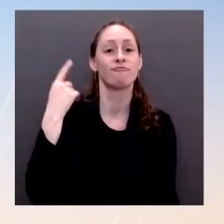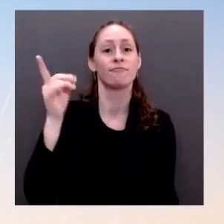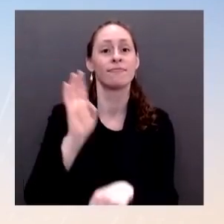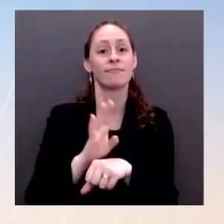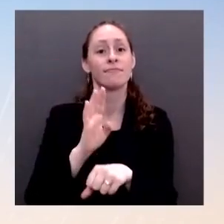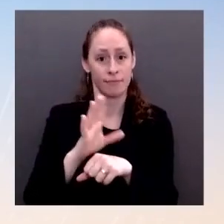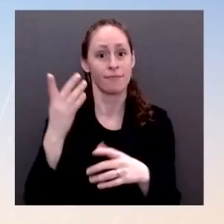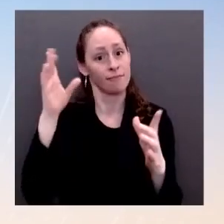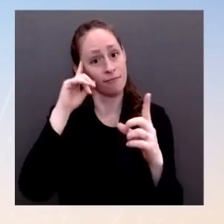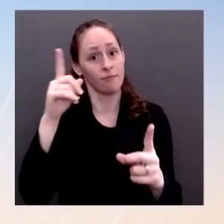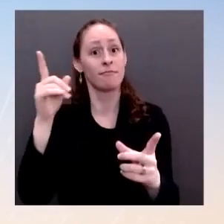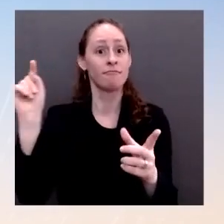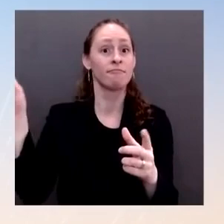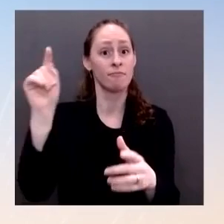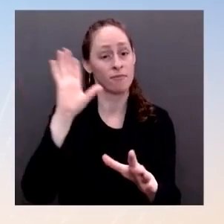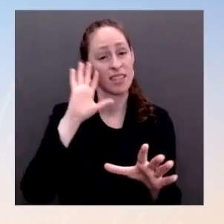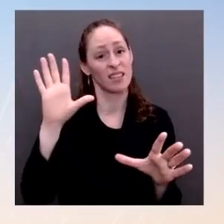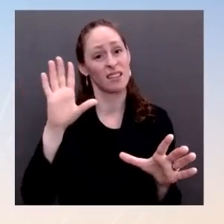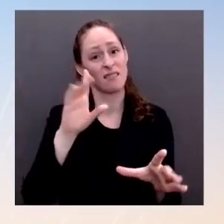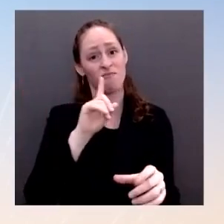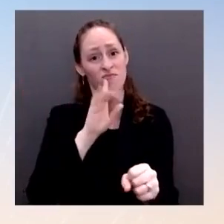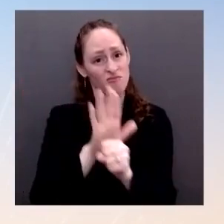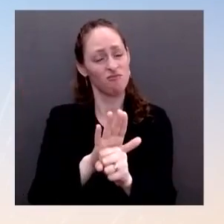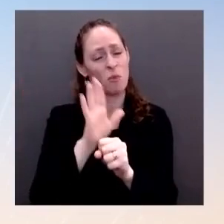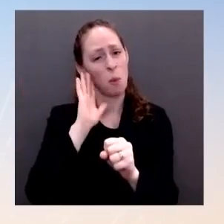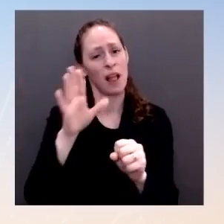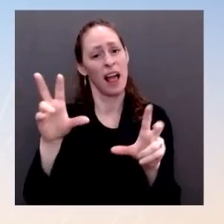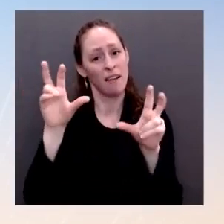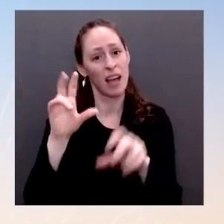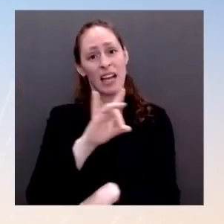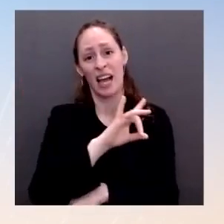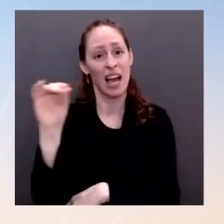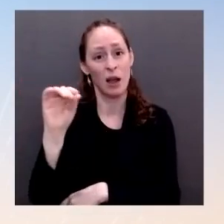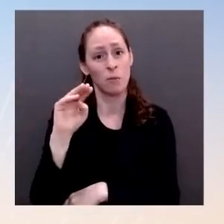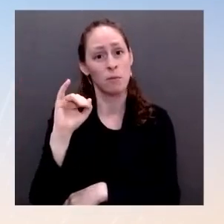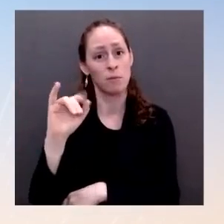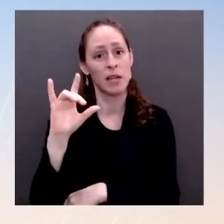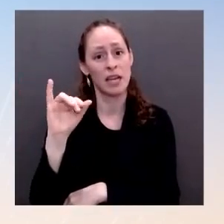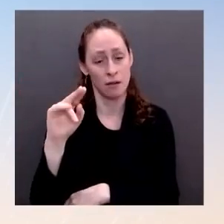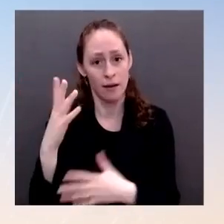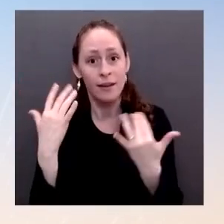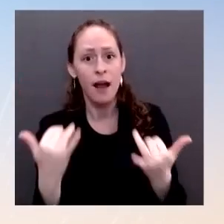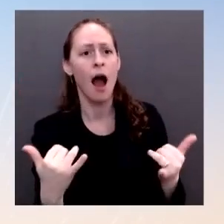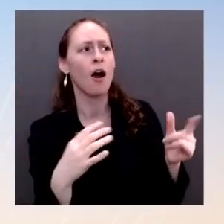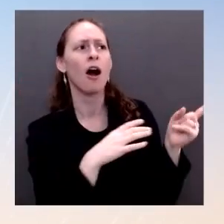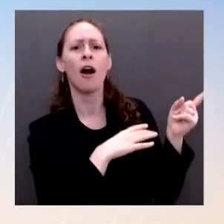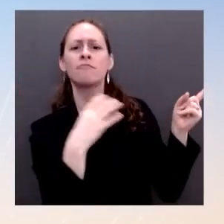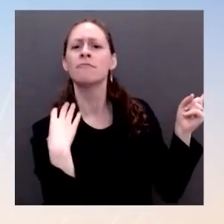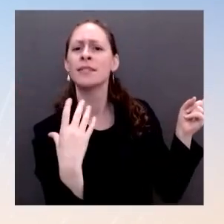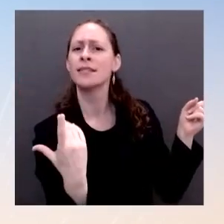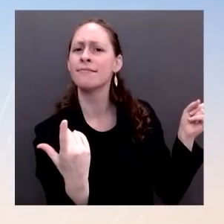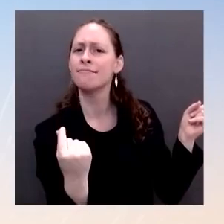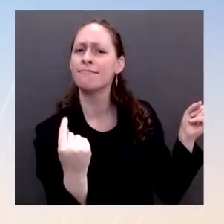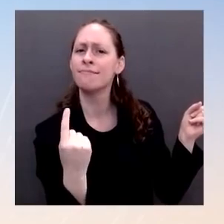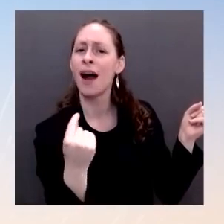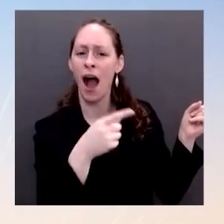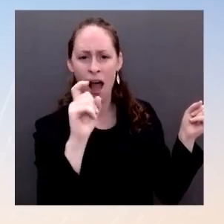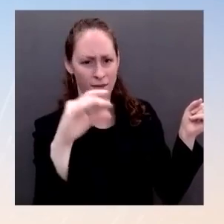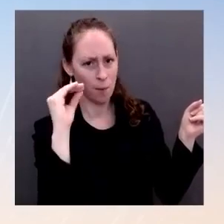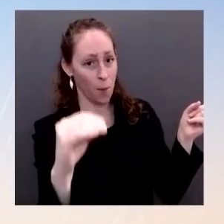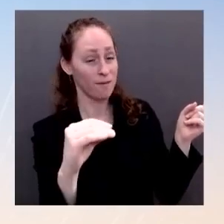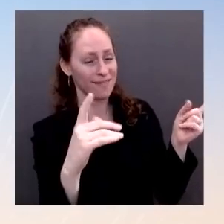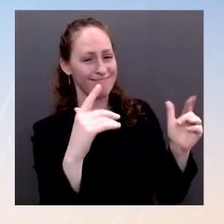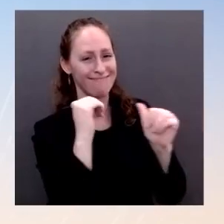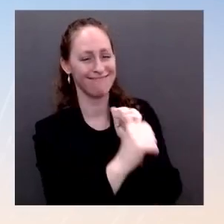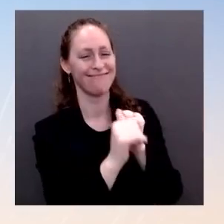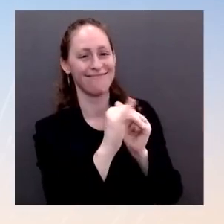by passing the U.S. Investment and Competition Act, also known as USICA, which the president has long championed and which he called for action on